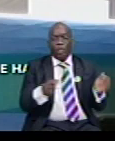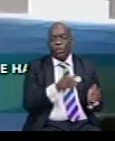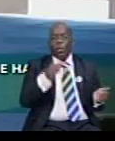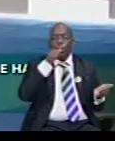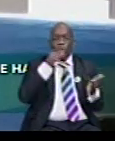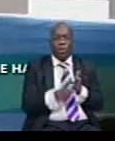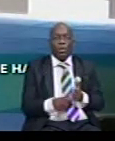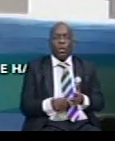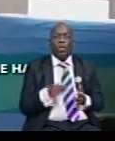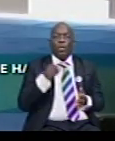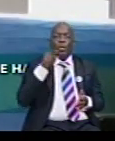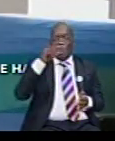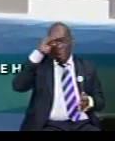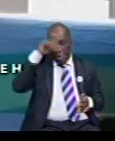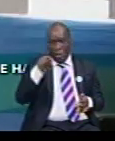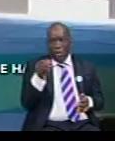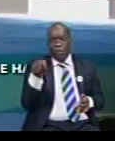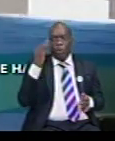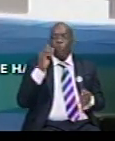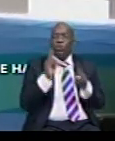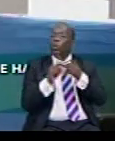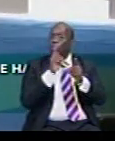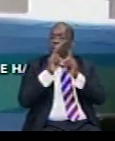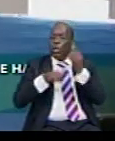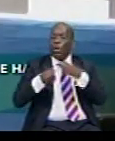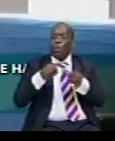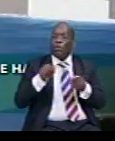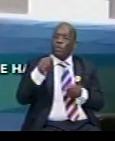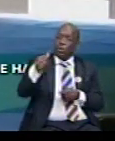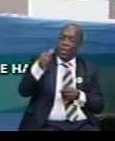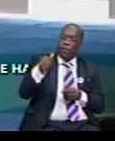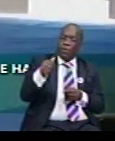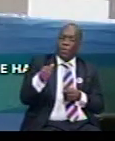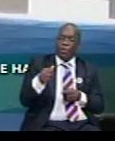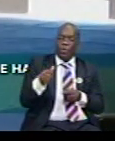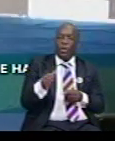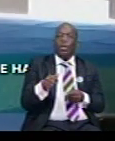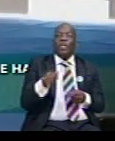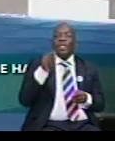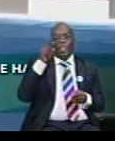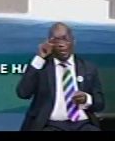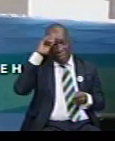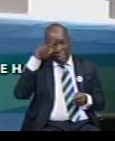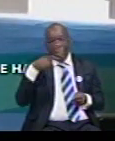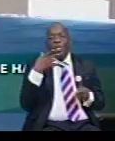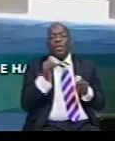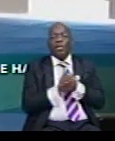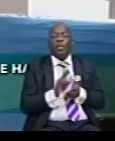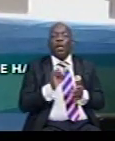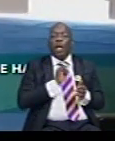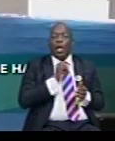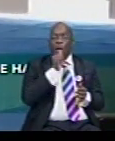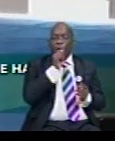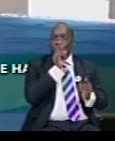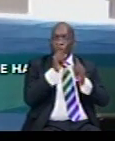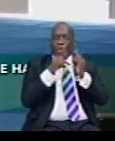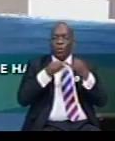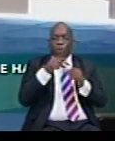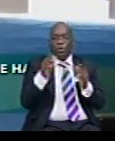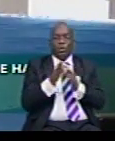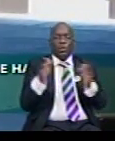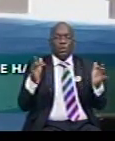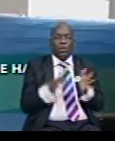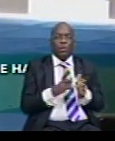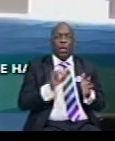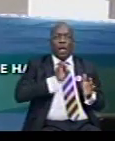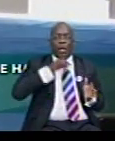talking and about himself, he said, I'm talking about Jesus. I had passion, and I still have that passion. And he